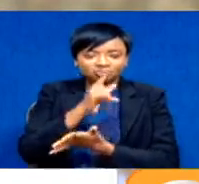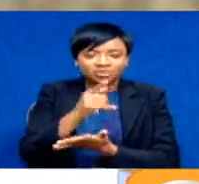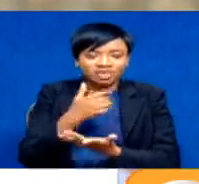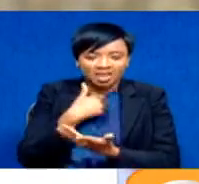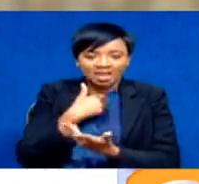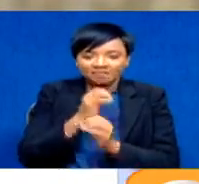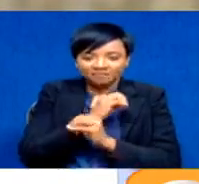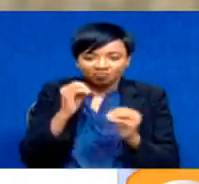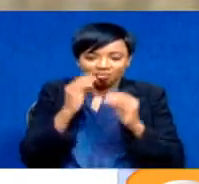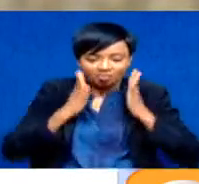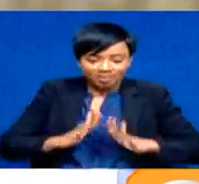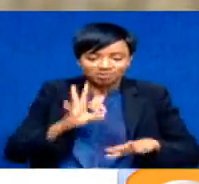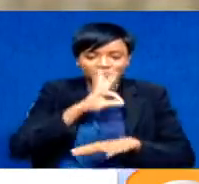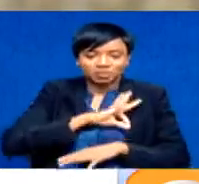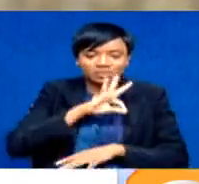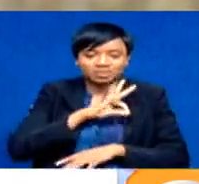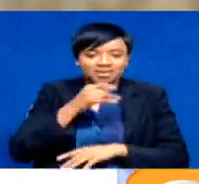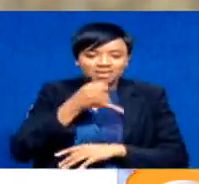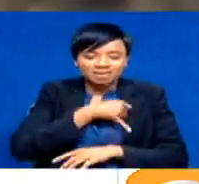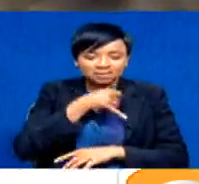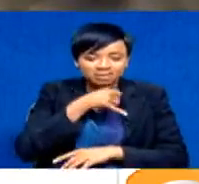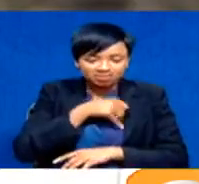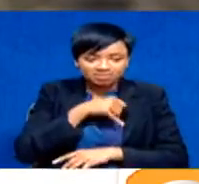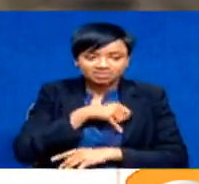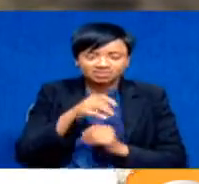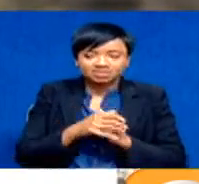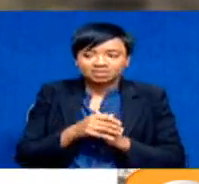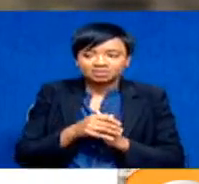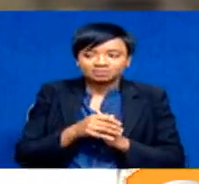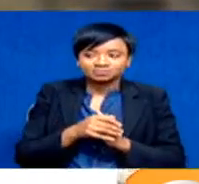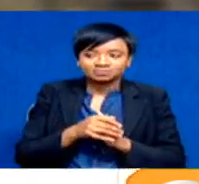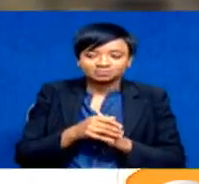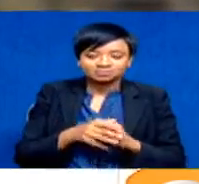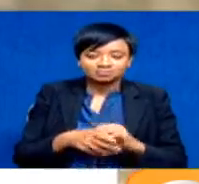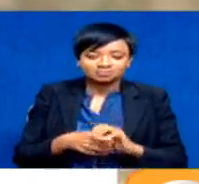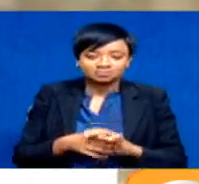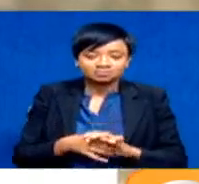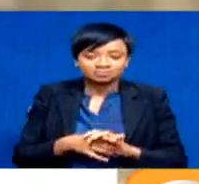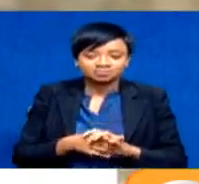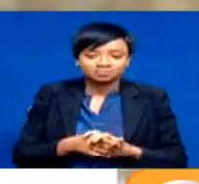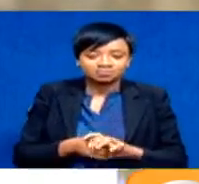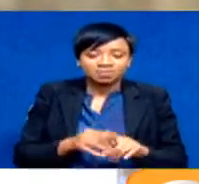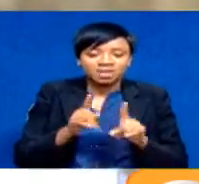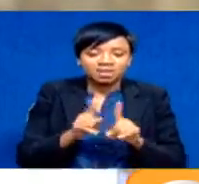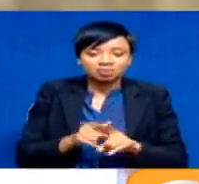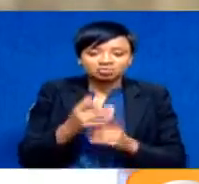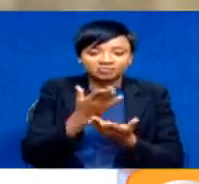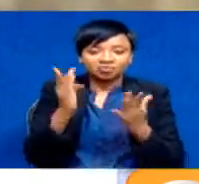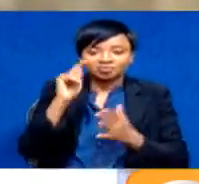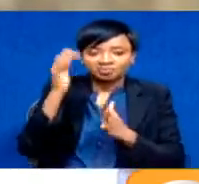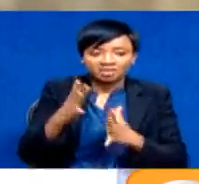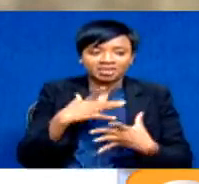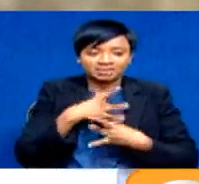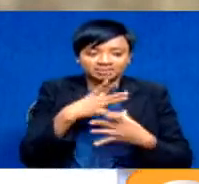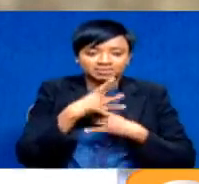interest in this matter between his commercial interests and the interests of the people of Kenya, and that he